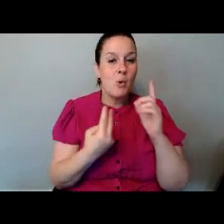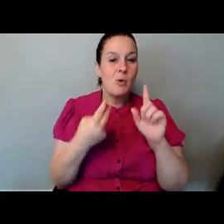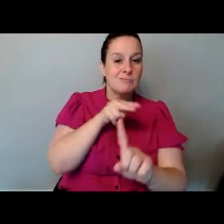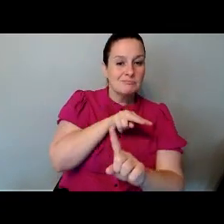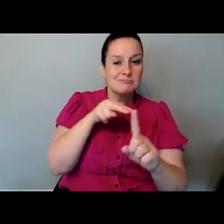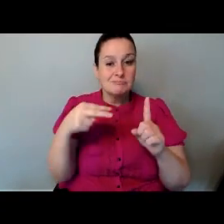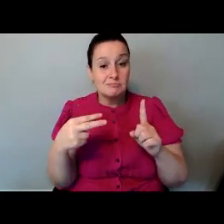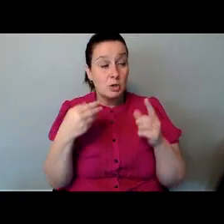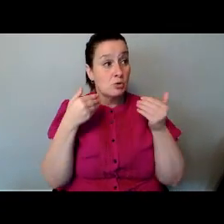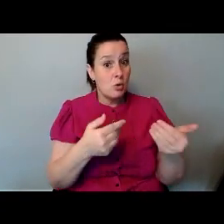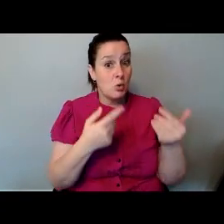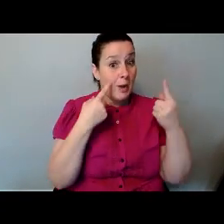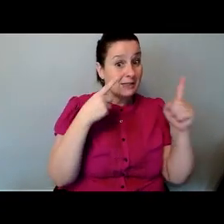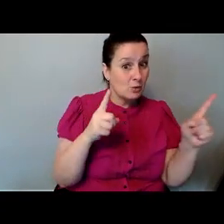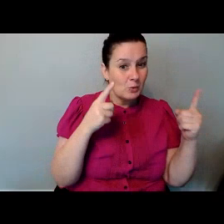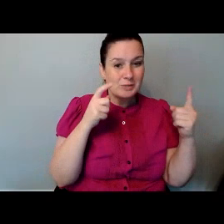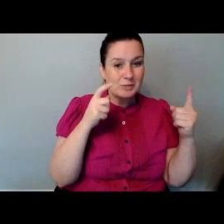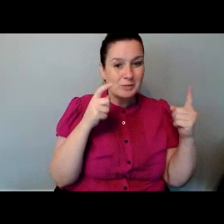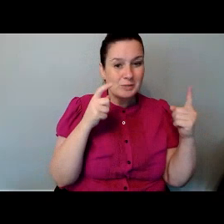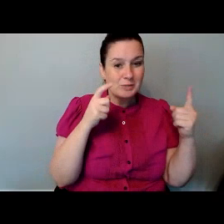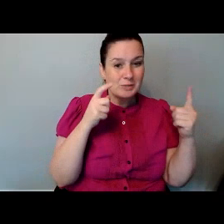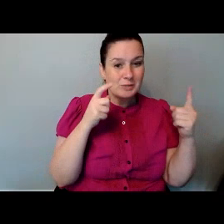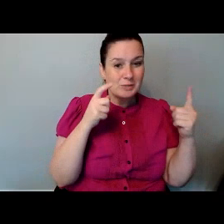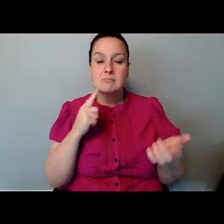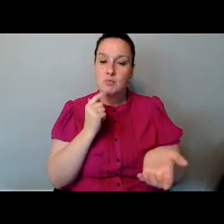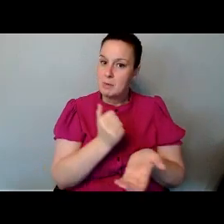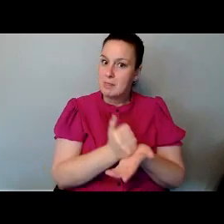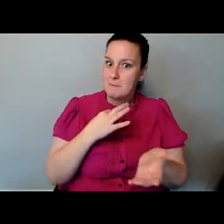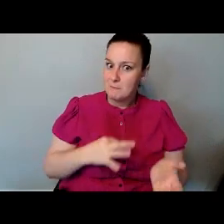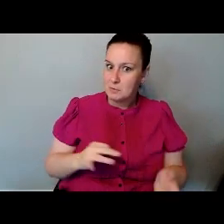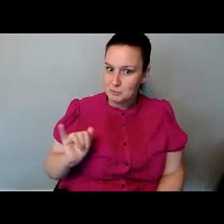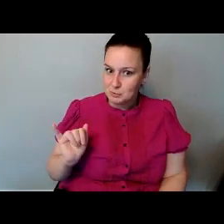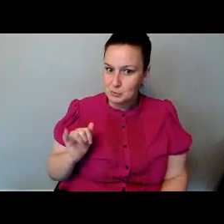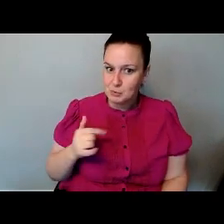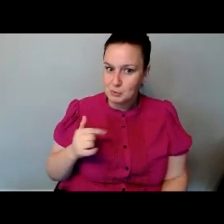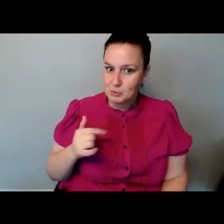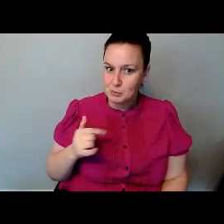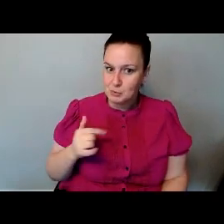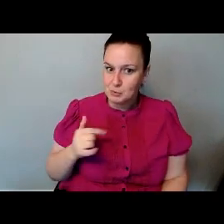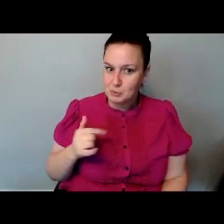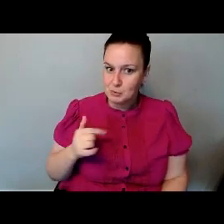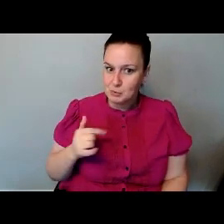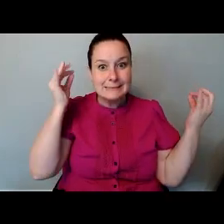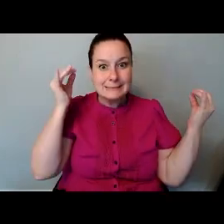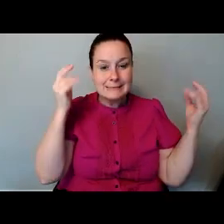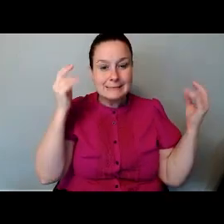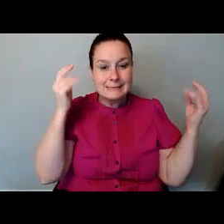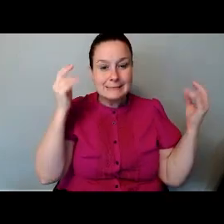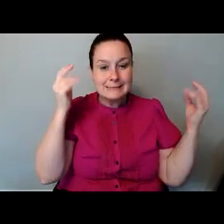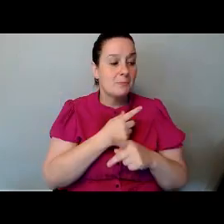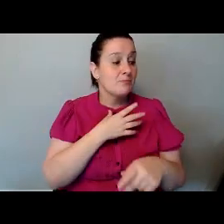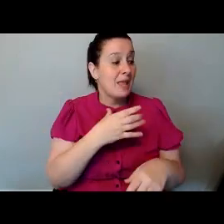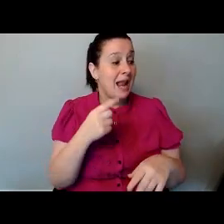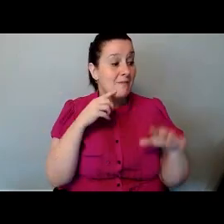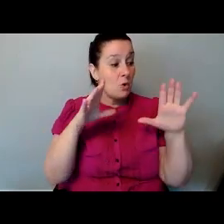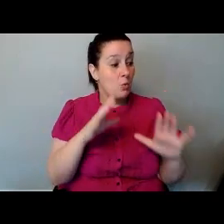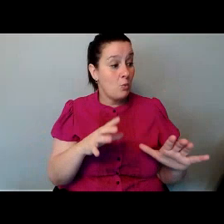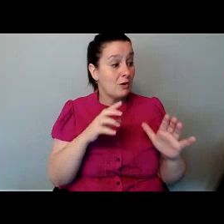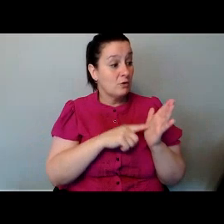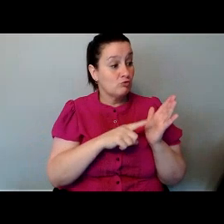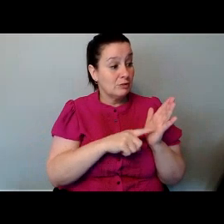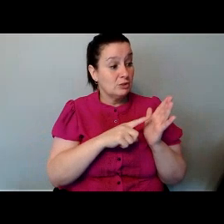to disclose. That could be really helpful in making that decision when thinking it through. And then there's a wonderful research article. I know it's a